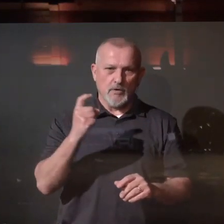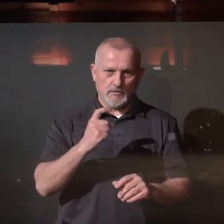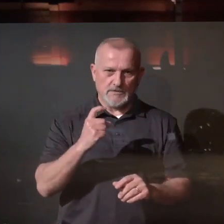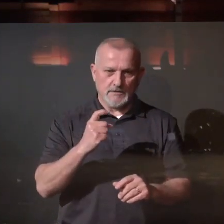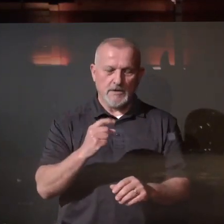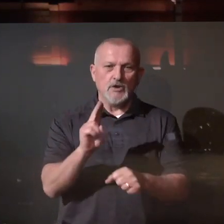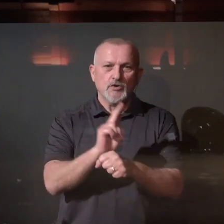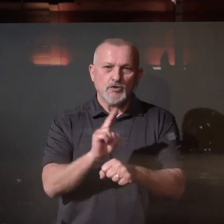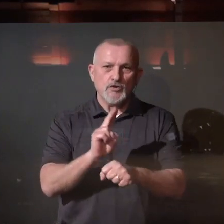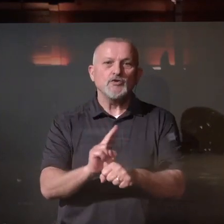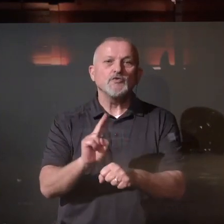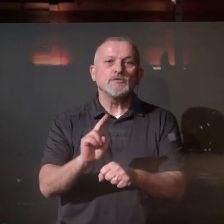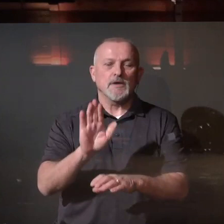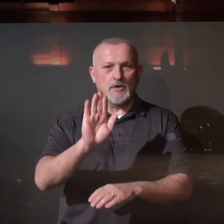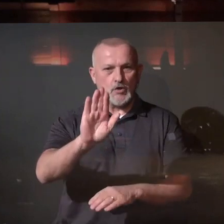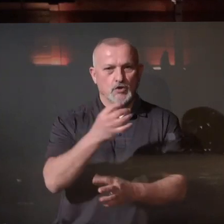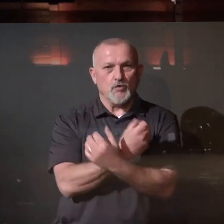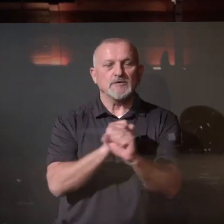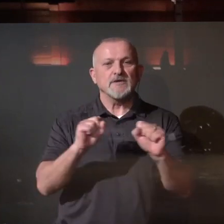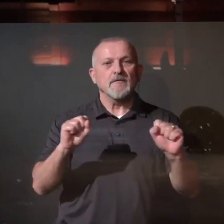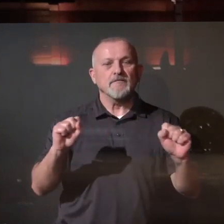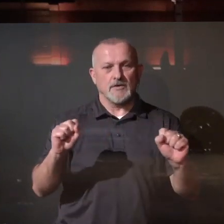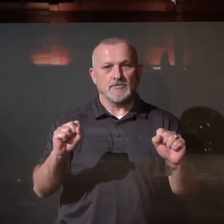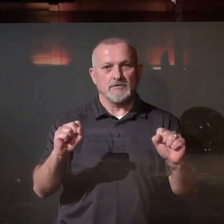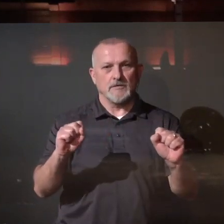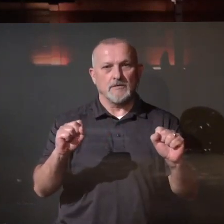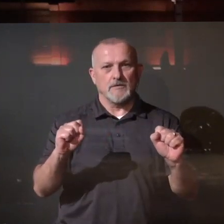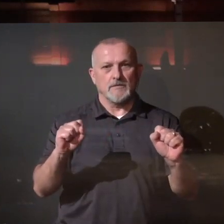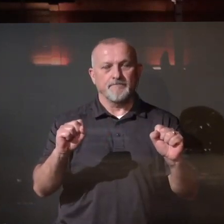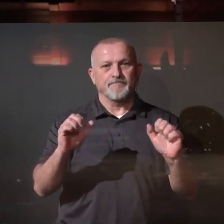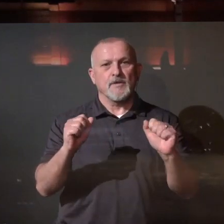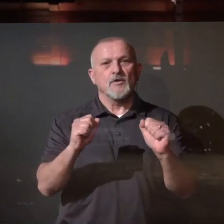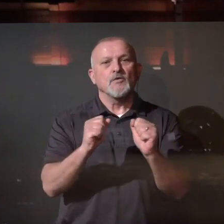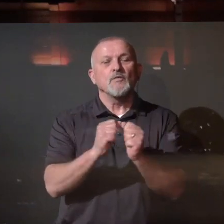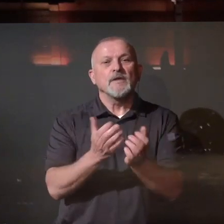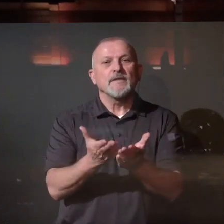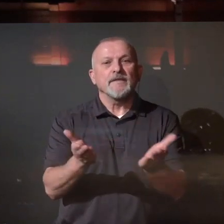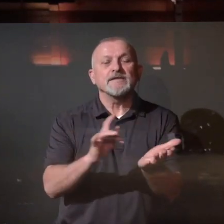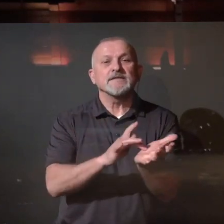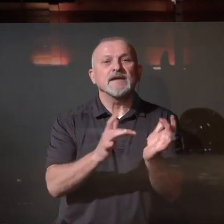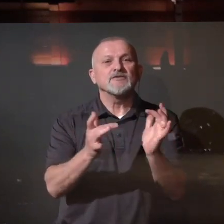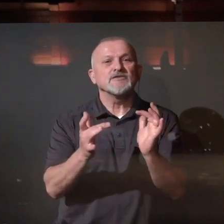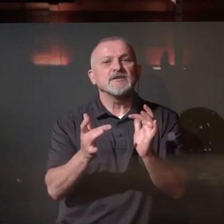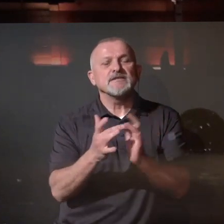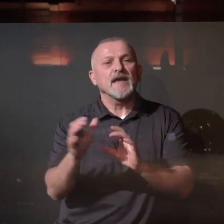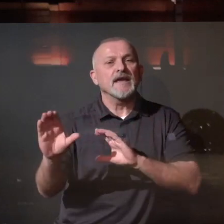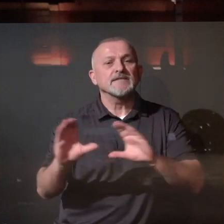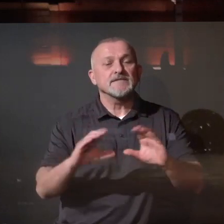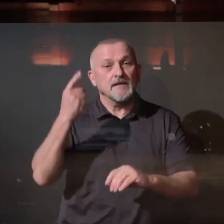to leverage your salvation, which what Jesus has through his undeserved love, through grace and